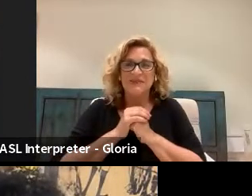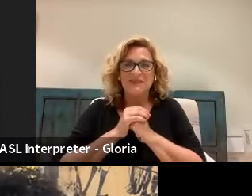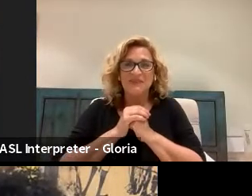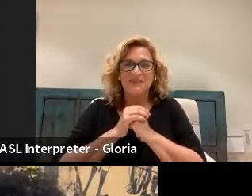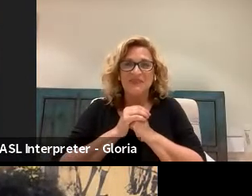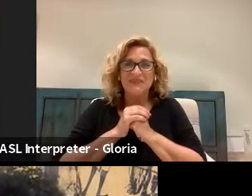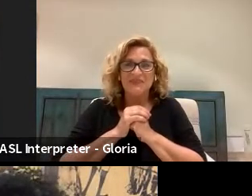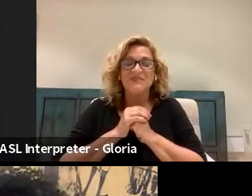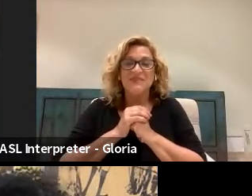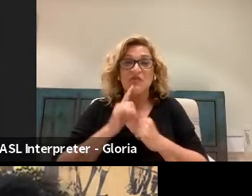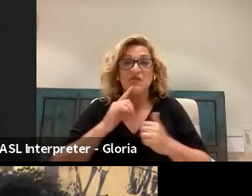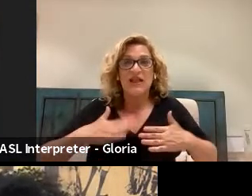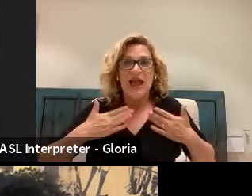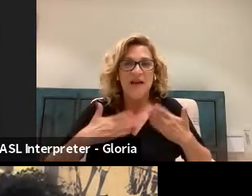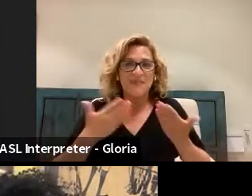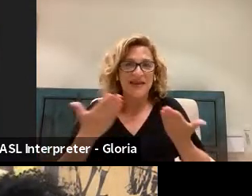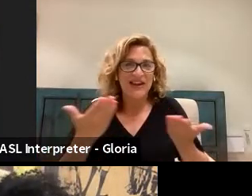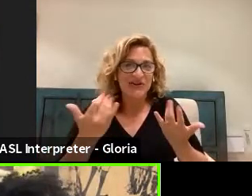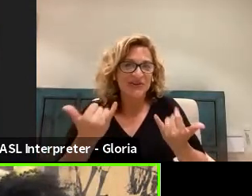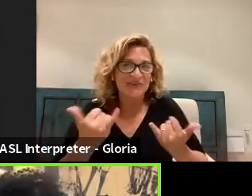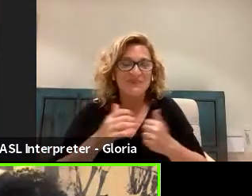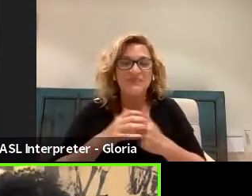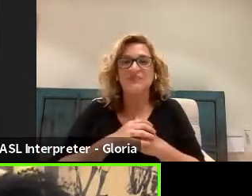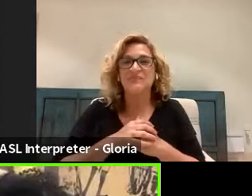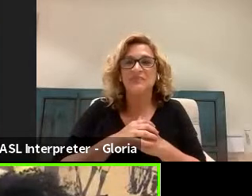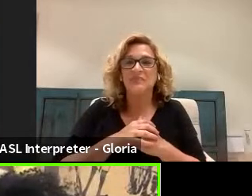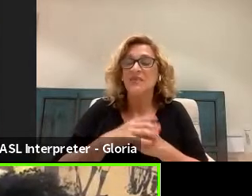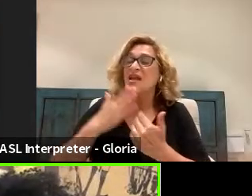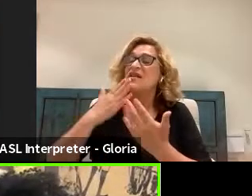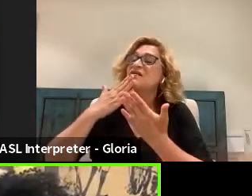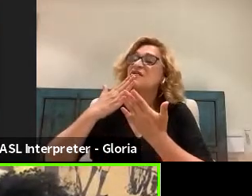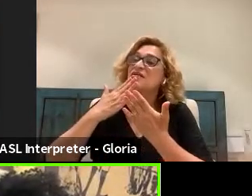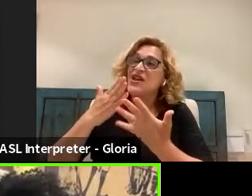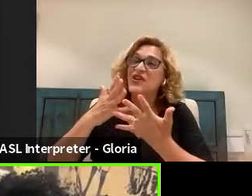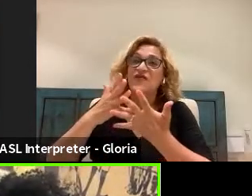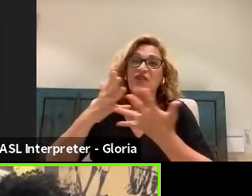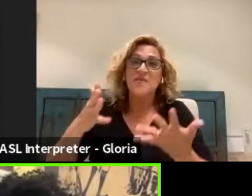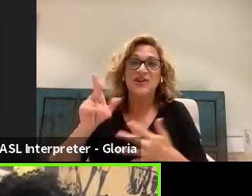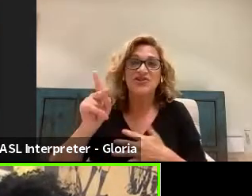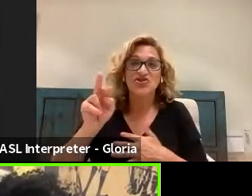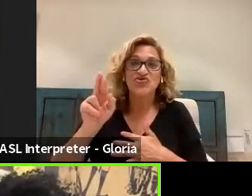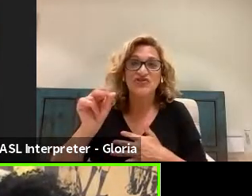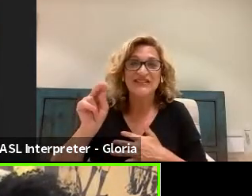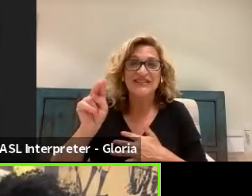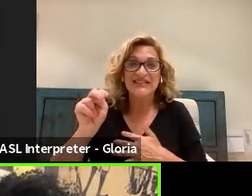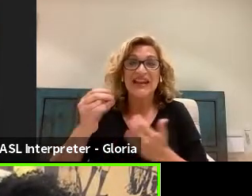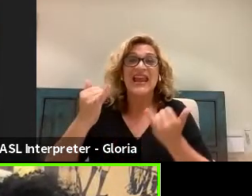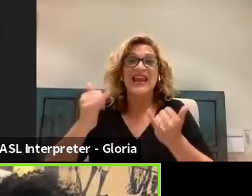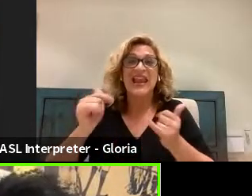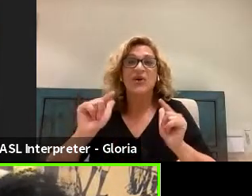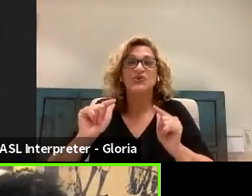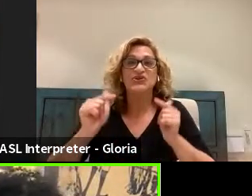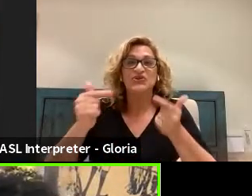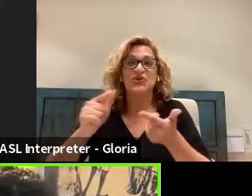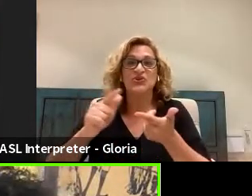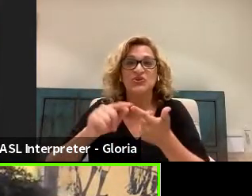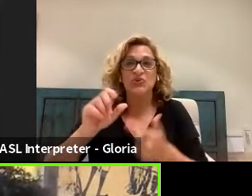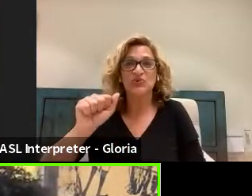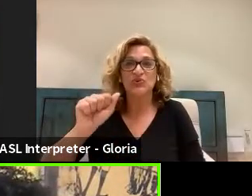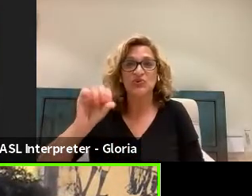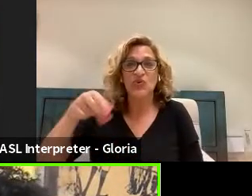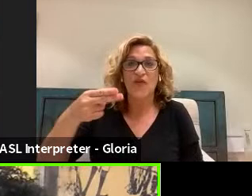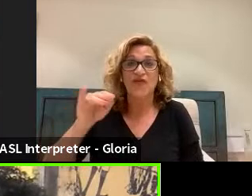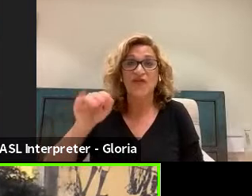And I'm so happy to be here. Thank you very much, Christine. And now we will turn to Sophia.